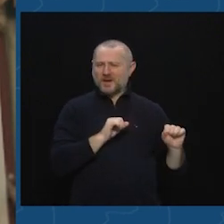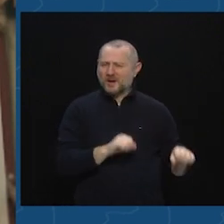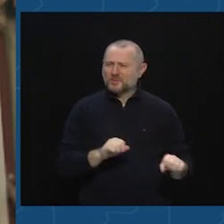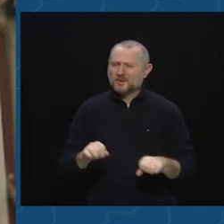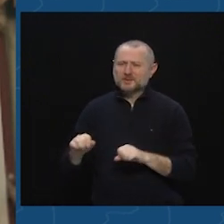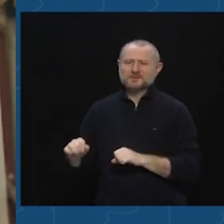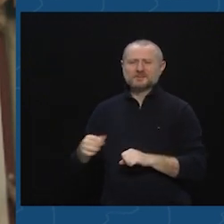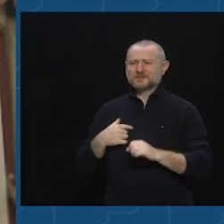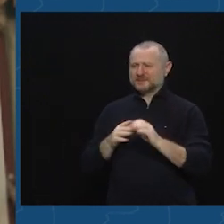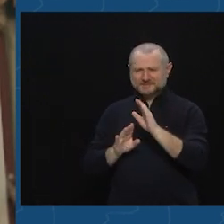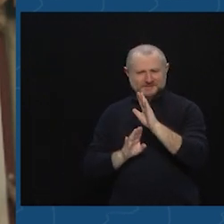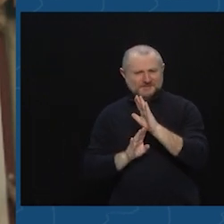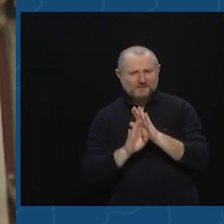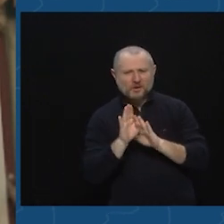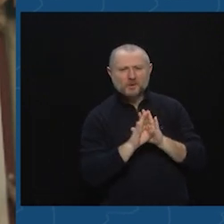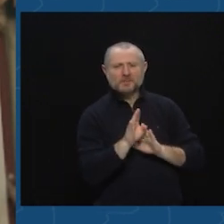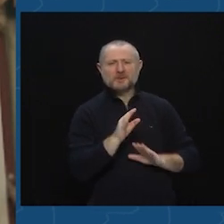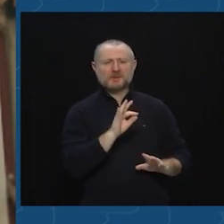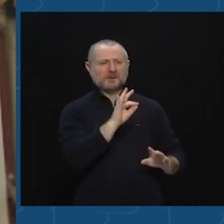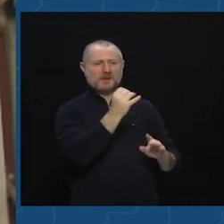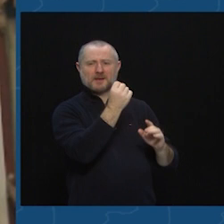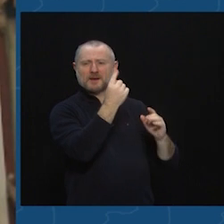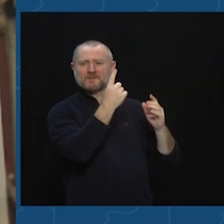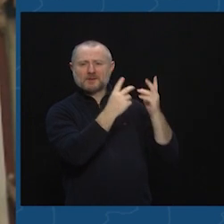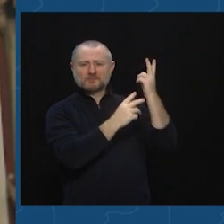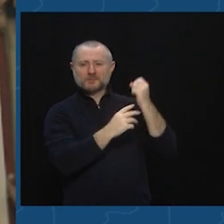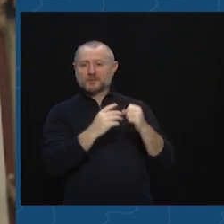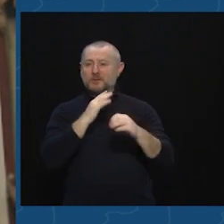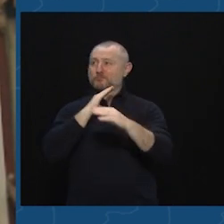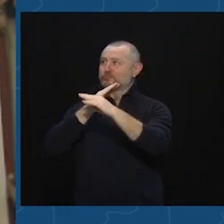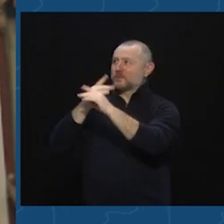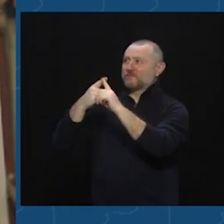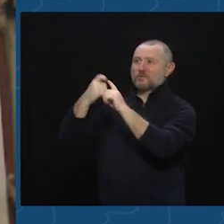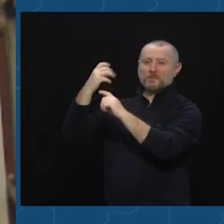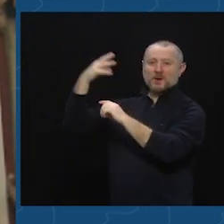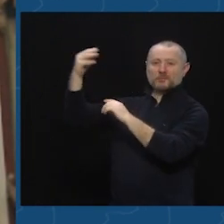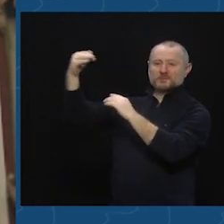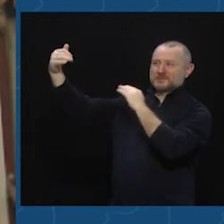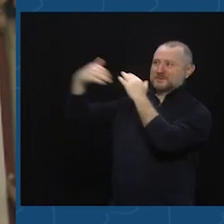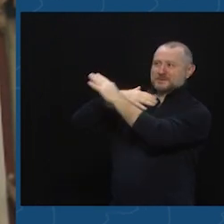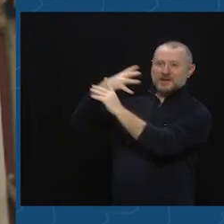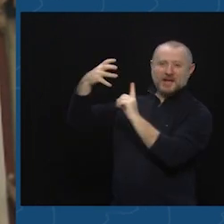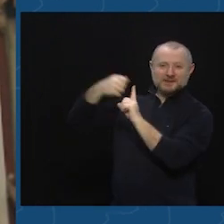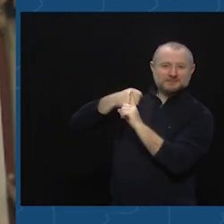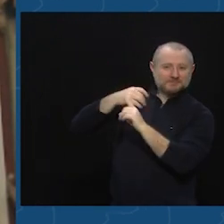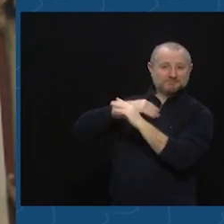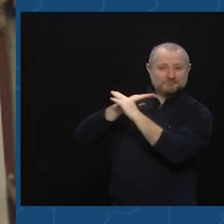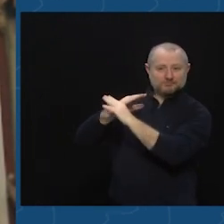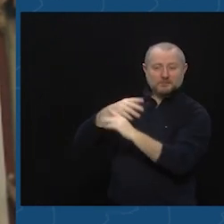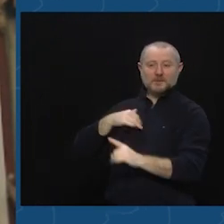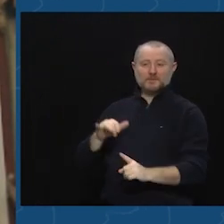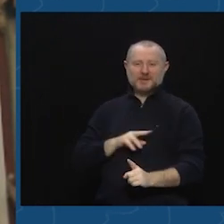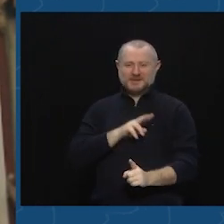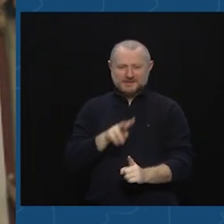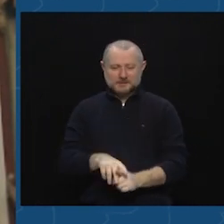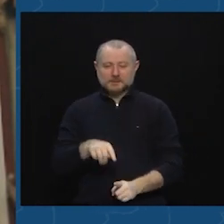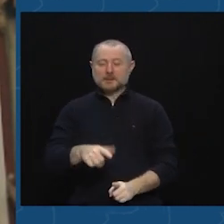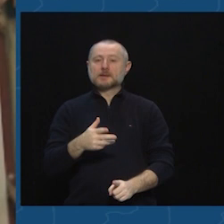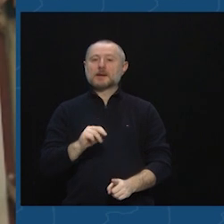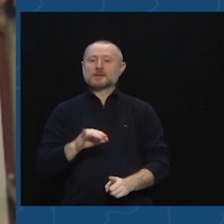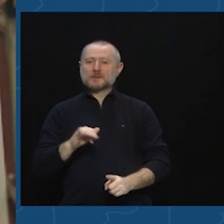threat. We are going to use that with the terror of gun violence that's sweeping our entire